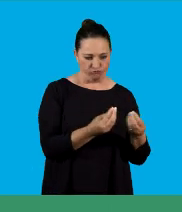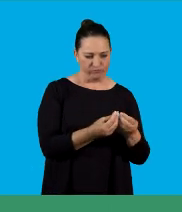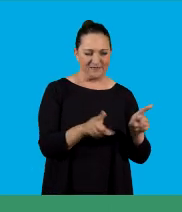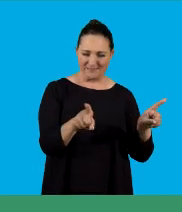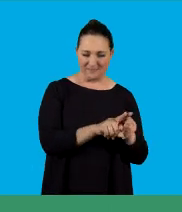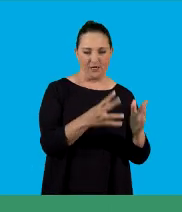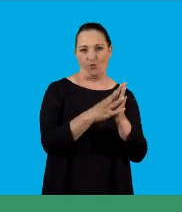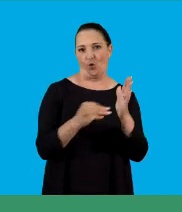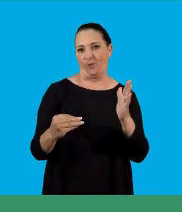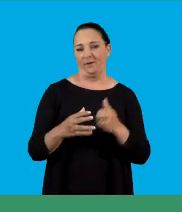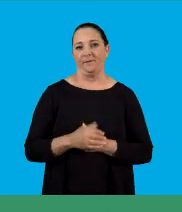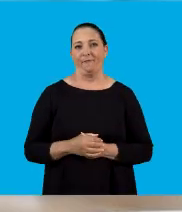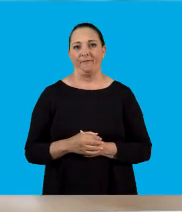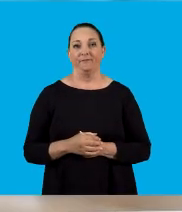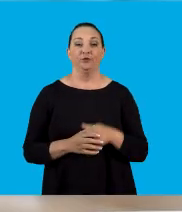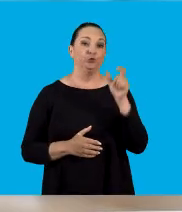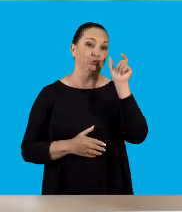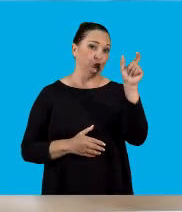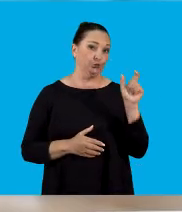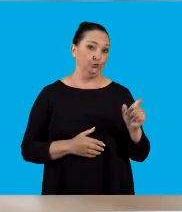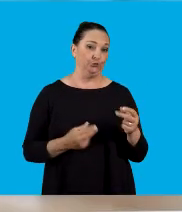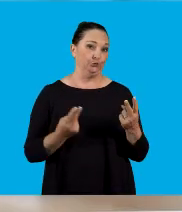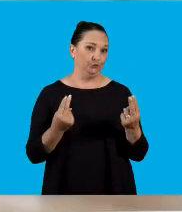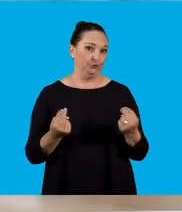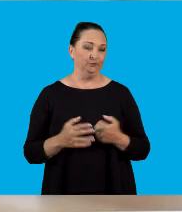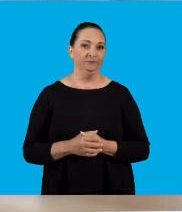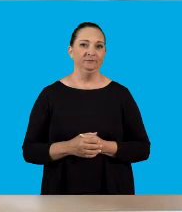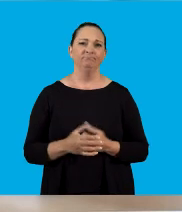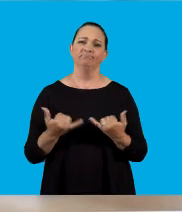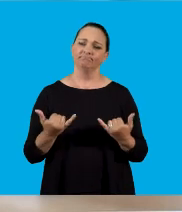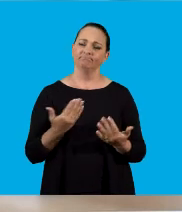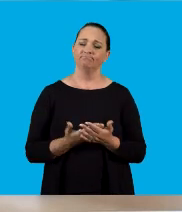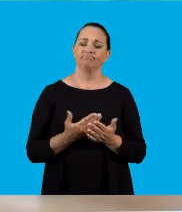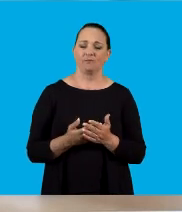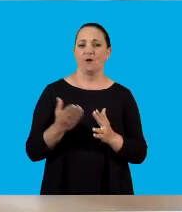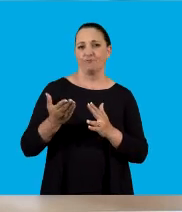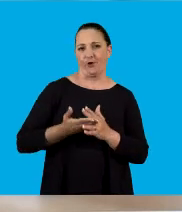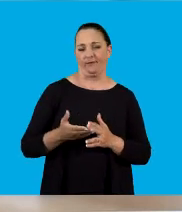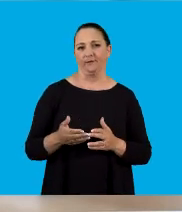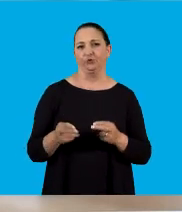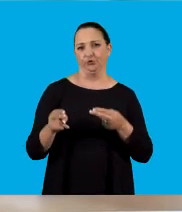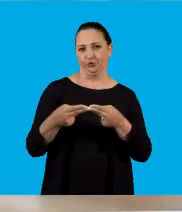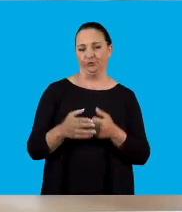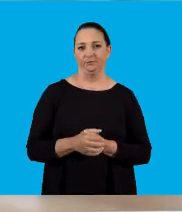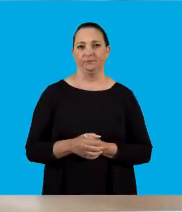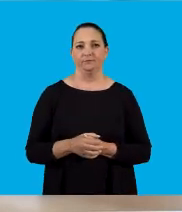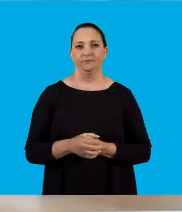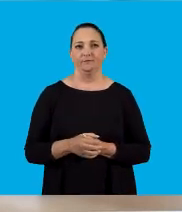or product. Those would be our new words. So with that being said, let us take a short